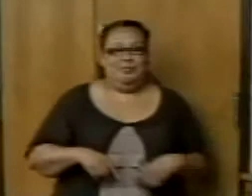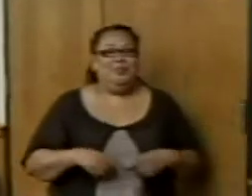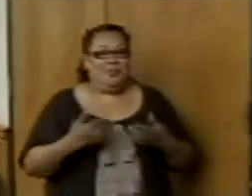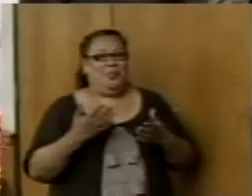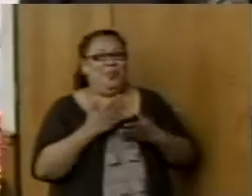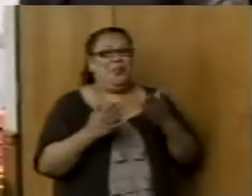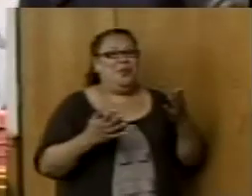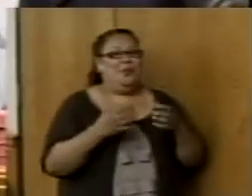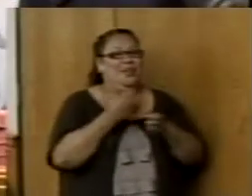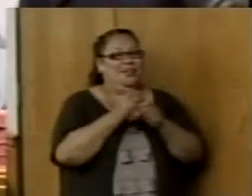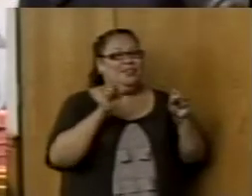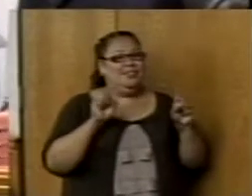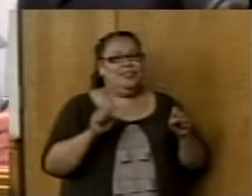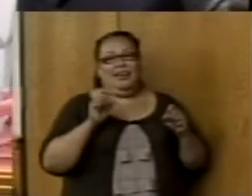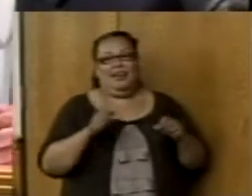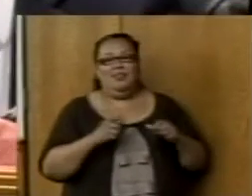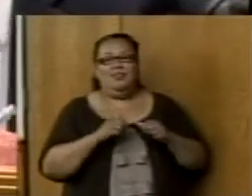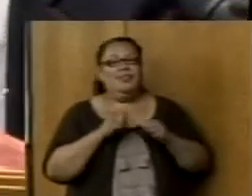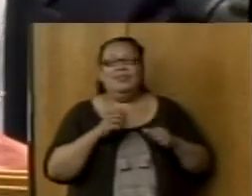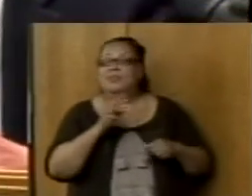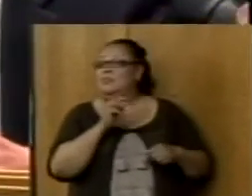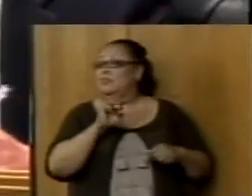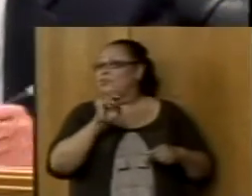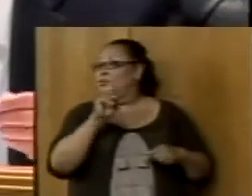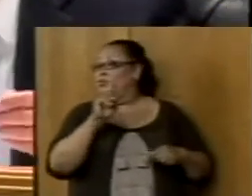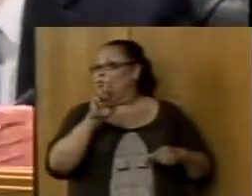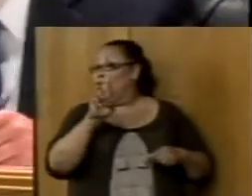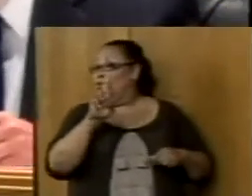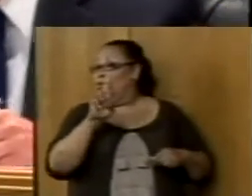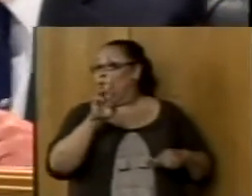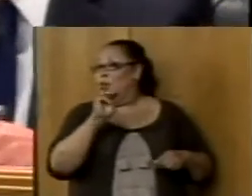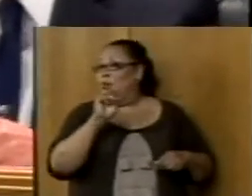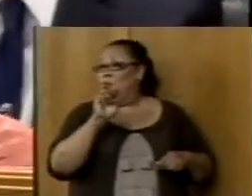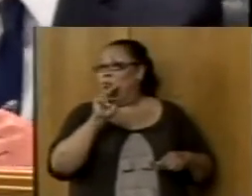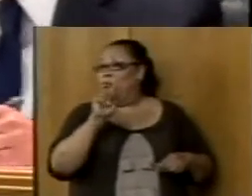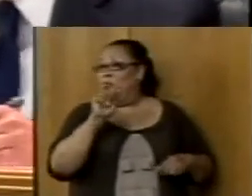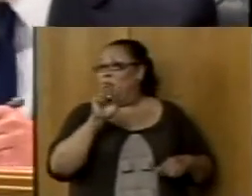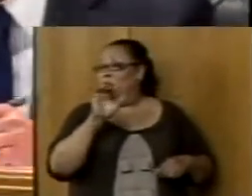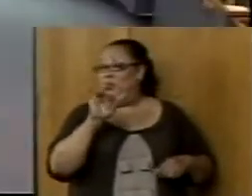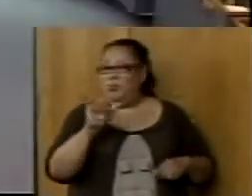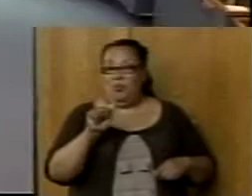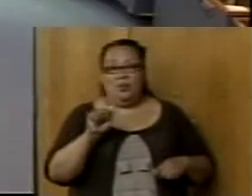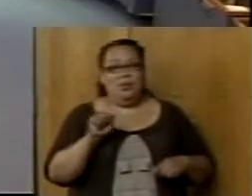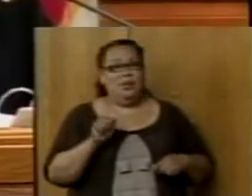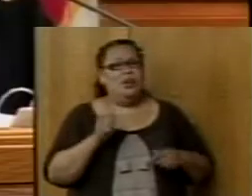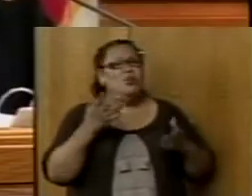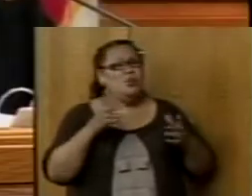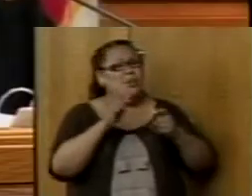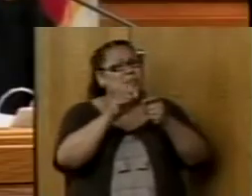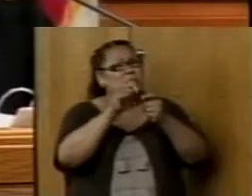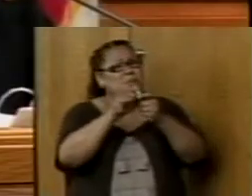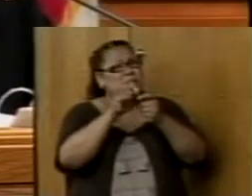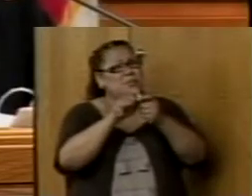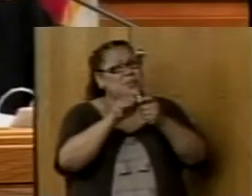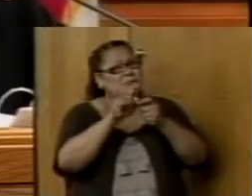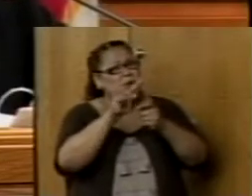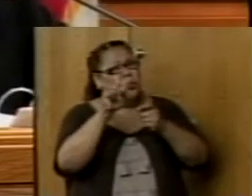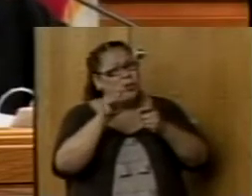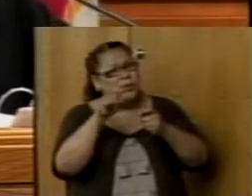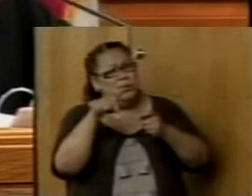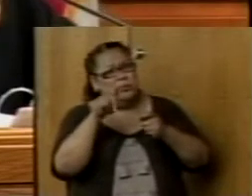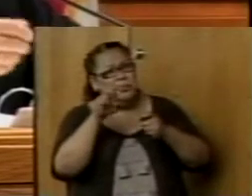route safety, etc., etc. It's a board member request. Dr. Montoya. Ms. Peña, I think you had some specific questions on